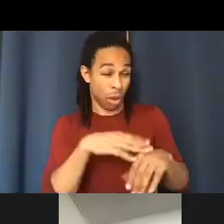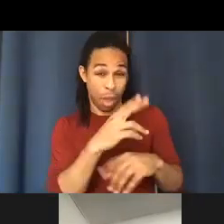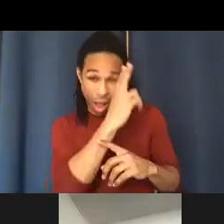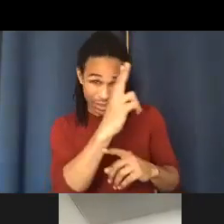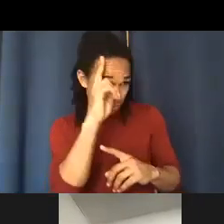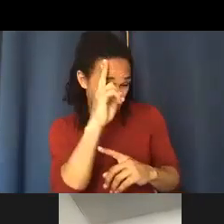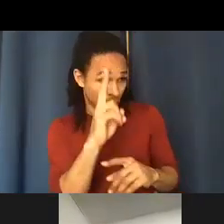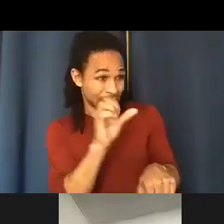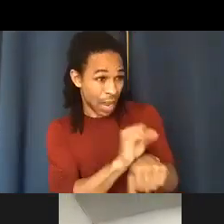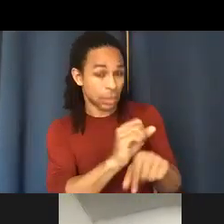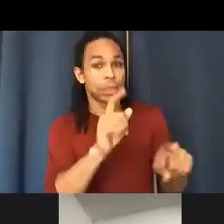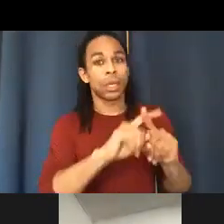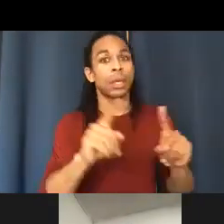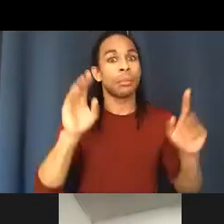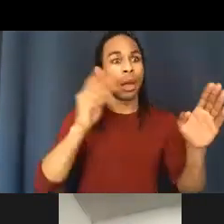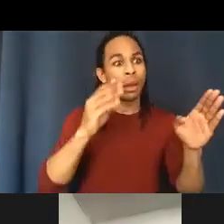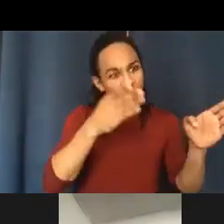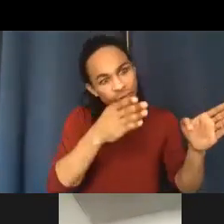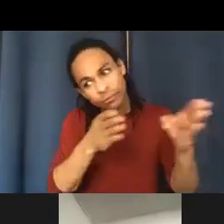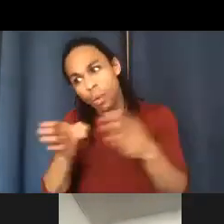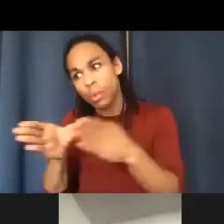other sectors that are badly in need.